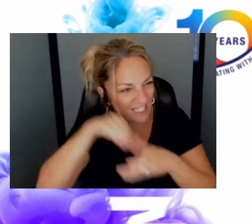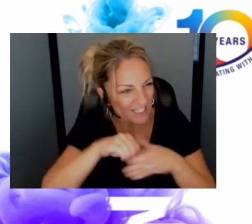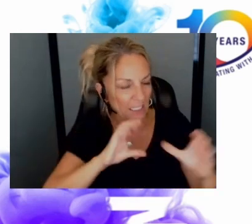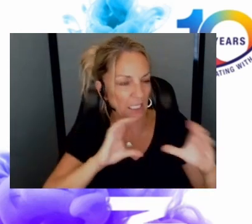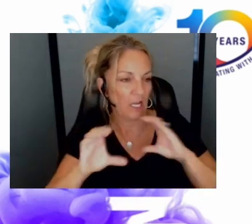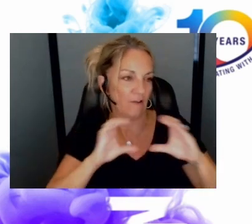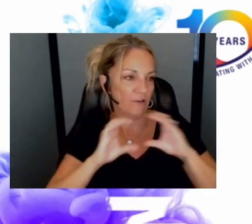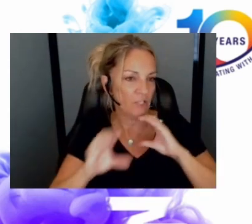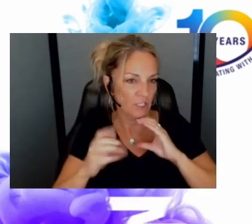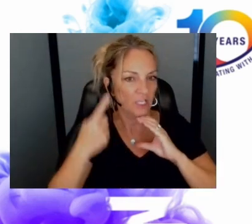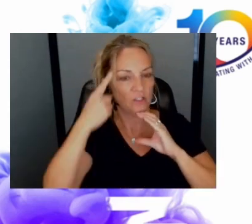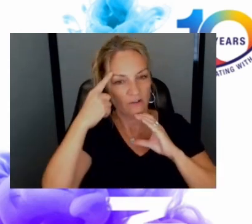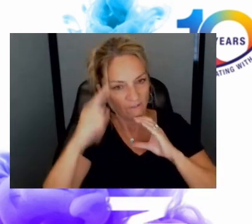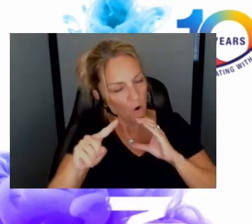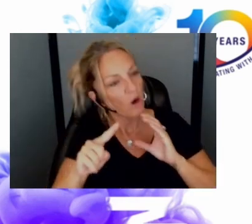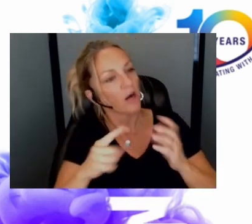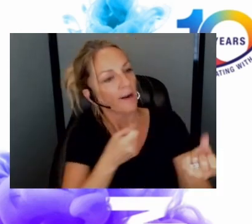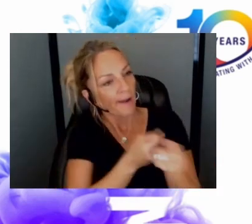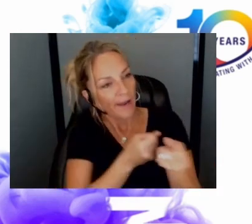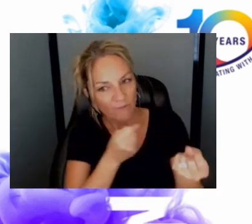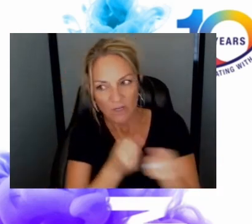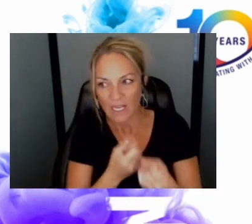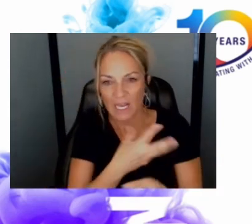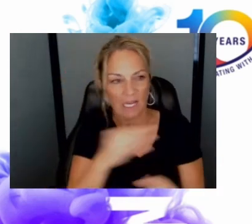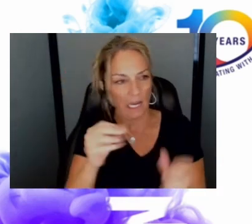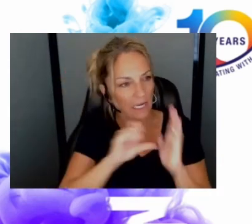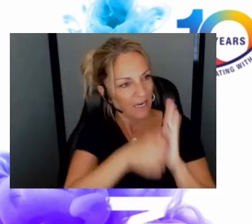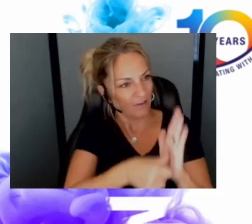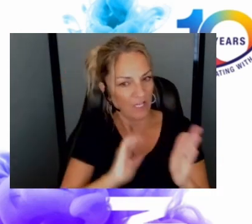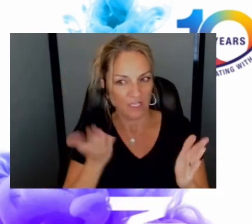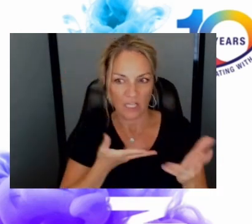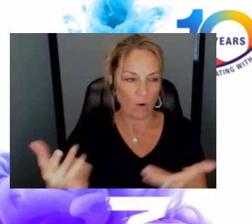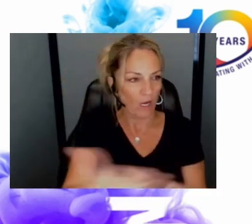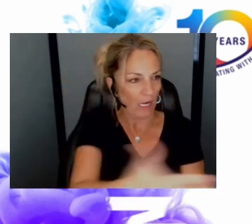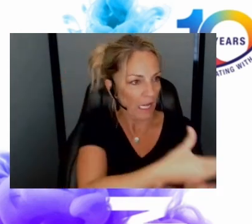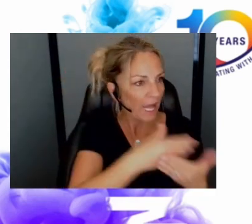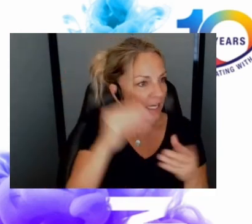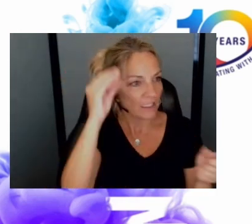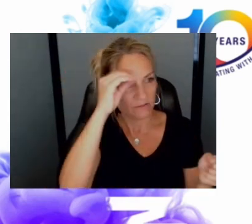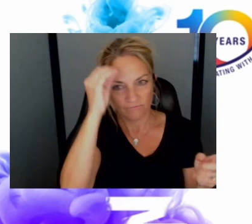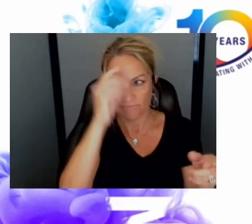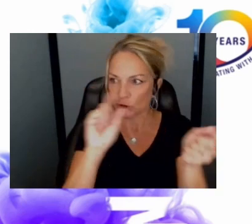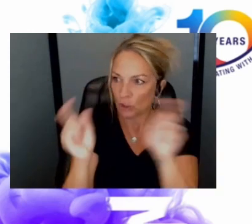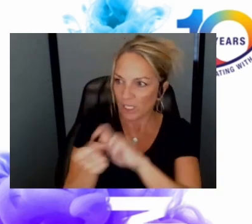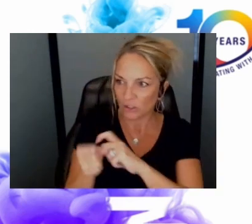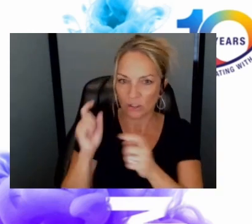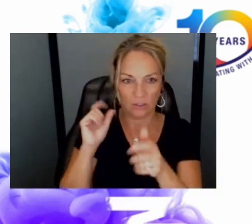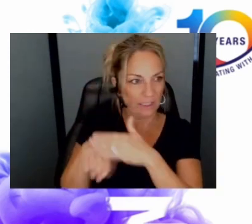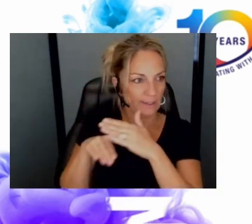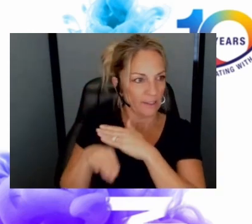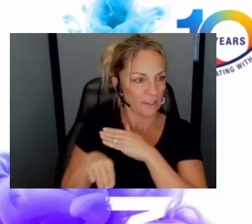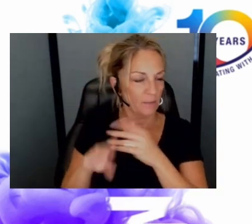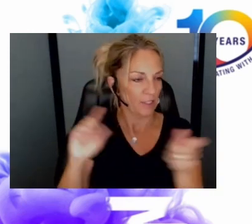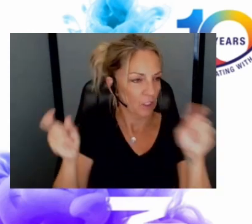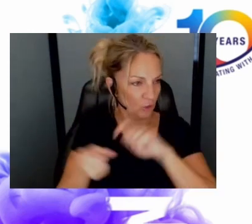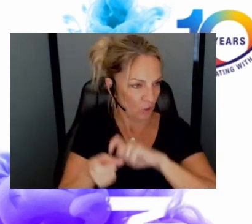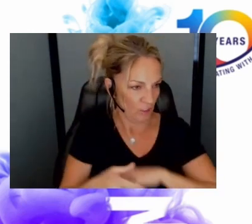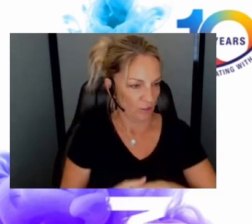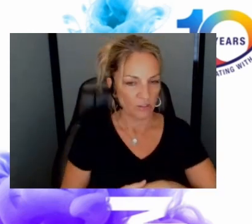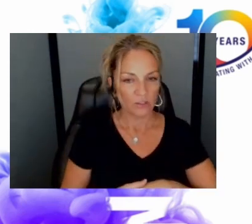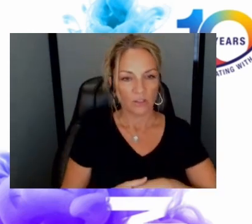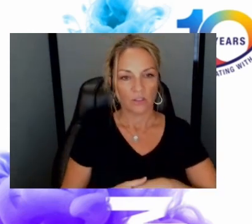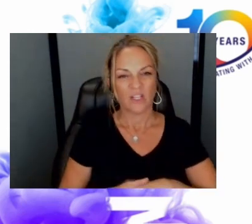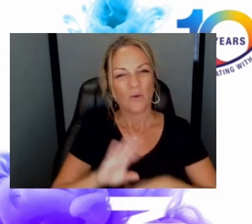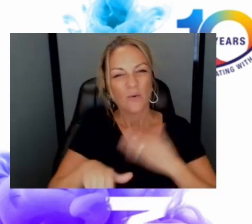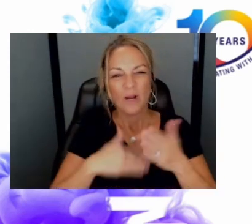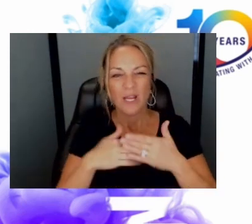collective voices and advocate for some of those changes, accessibility changes. And then I think like we've all kind of said